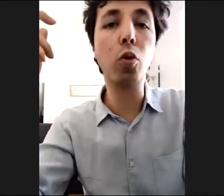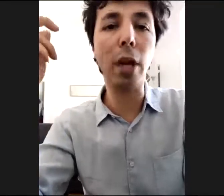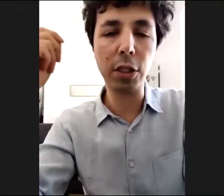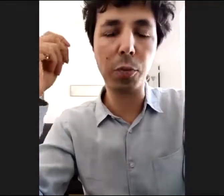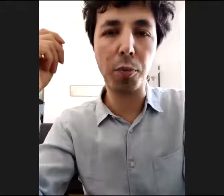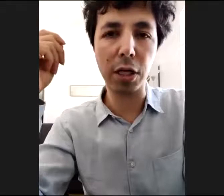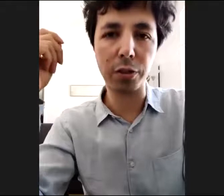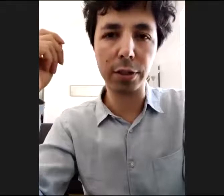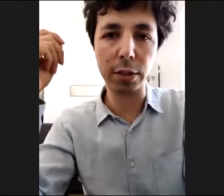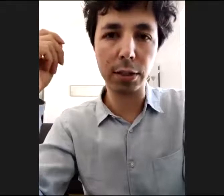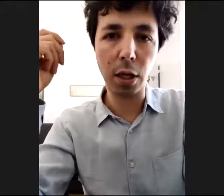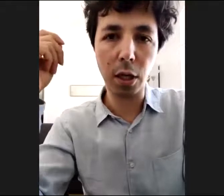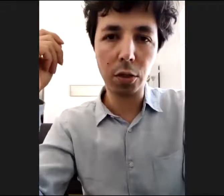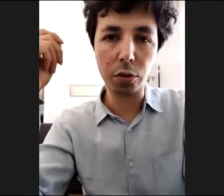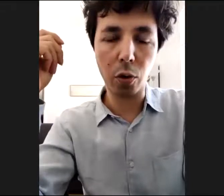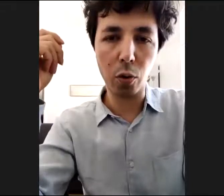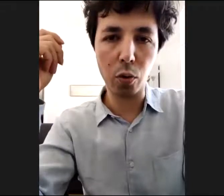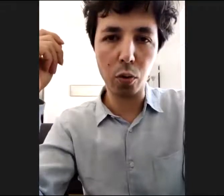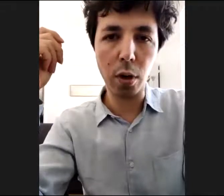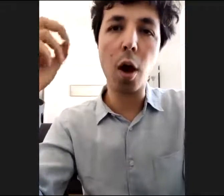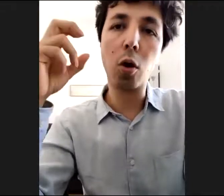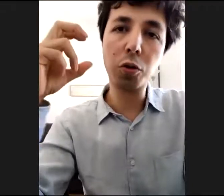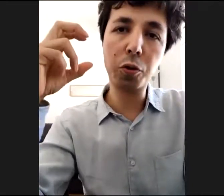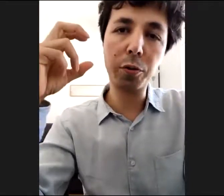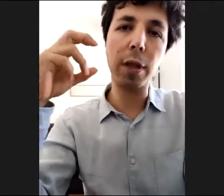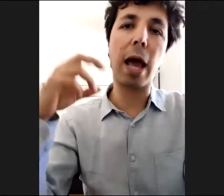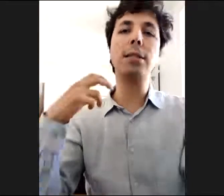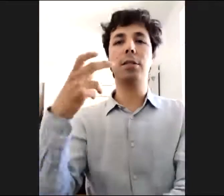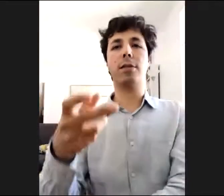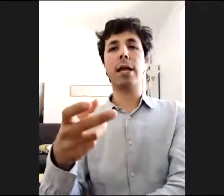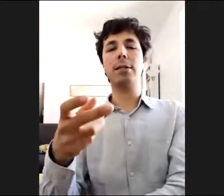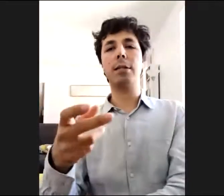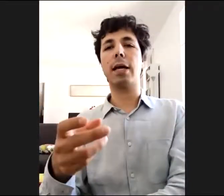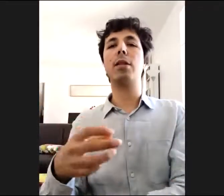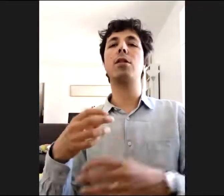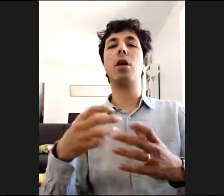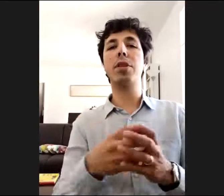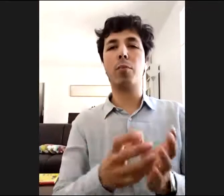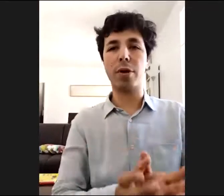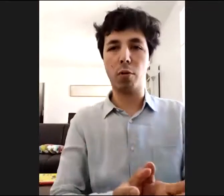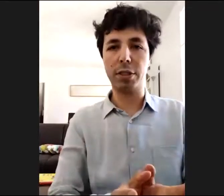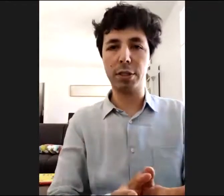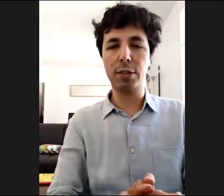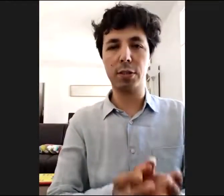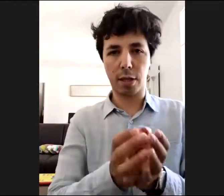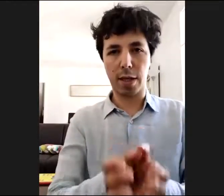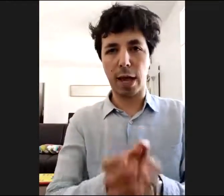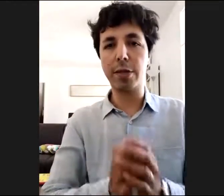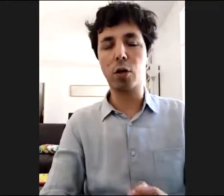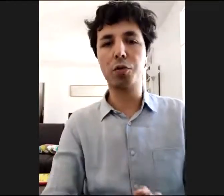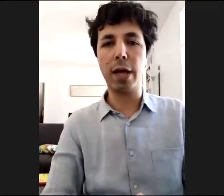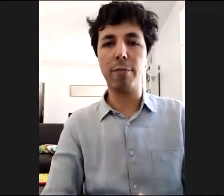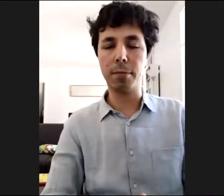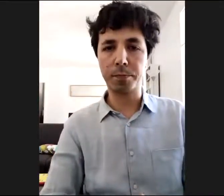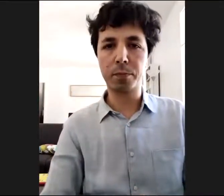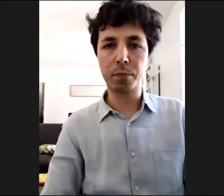size, school age population size. So countries will access this financing and then determine their priorities at